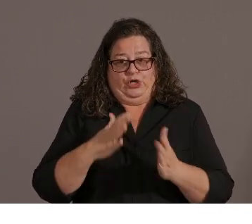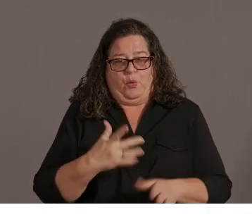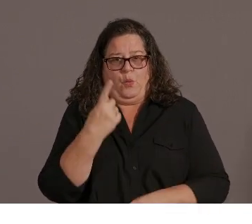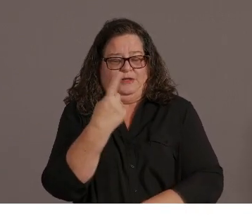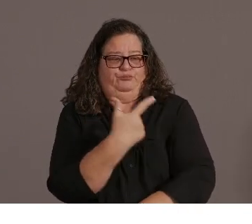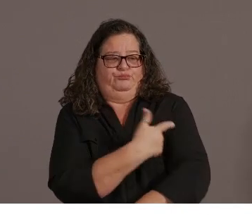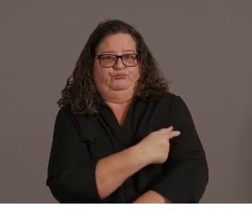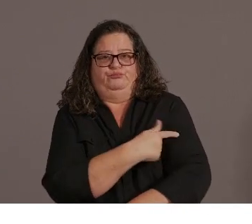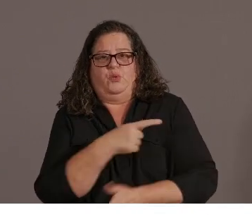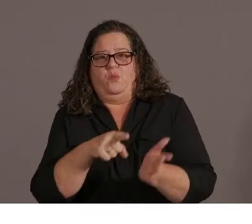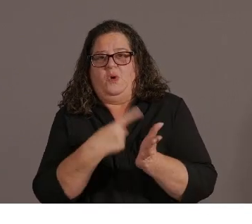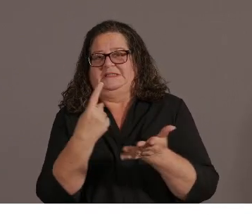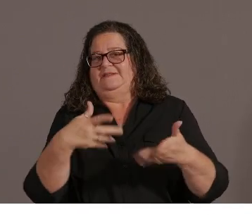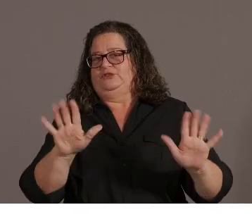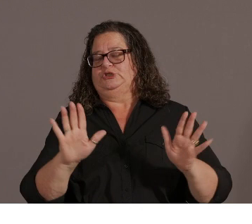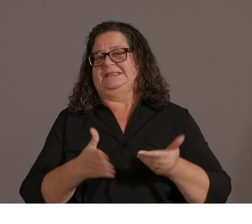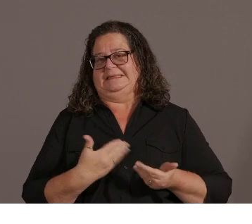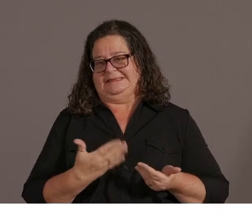appointments.